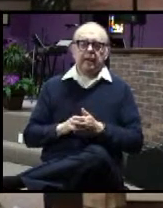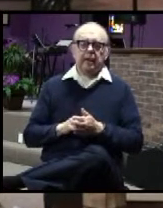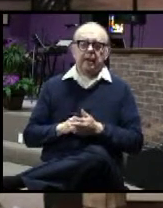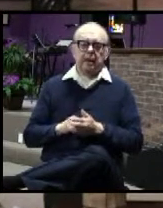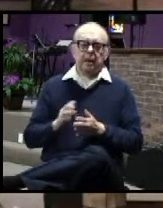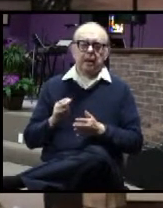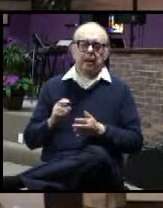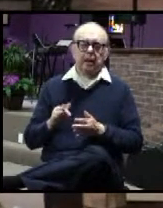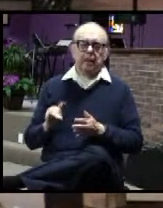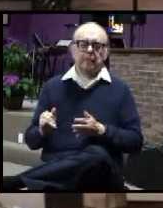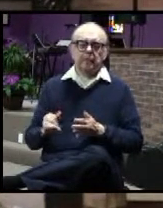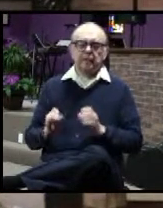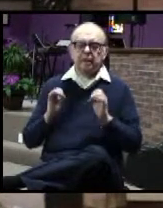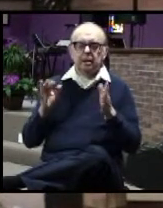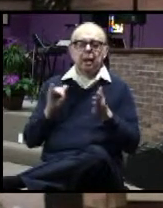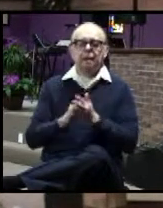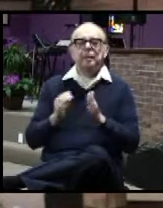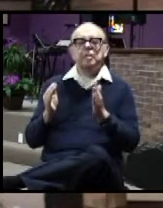city.